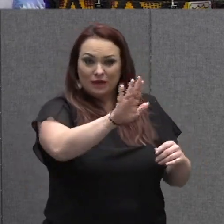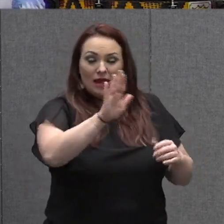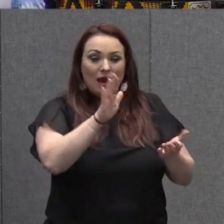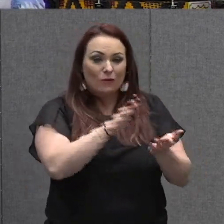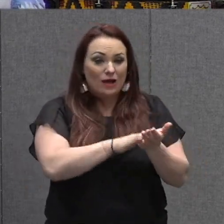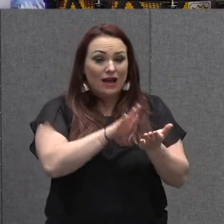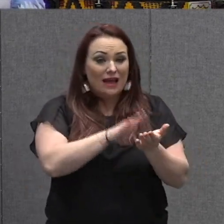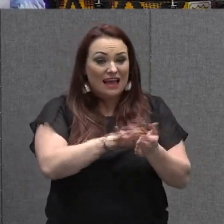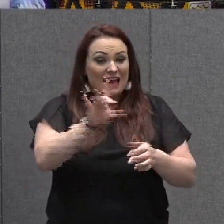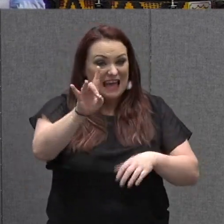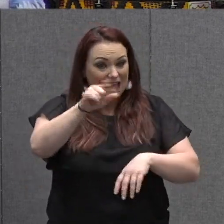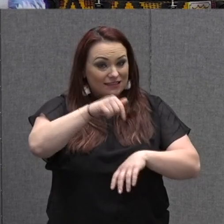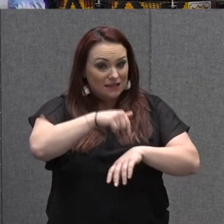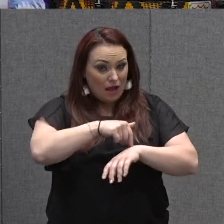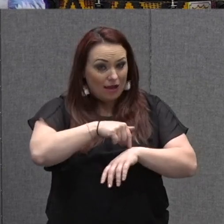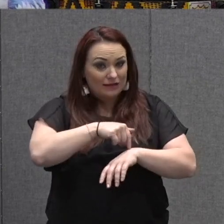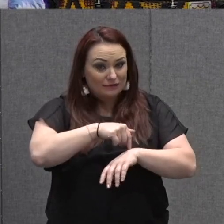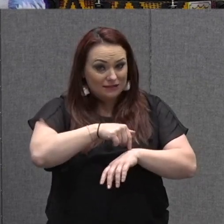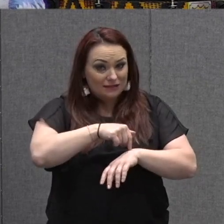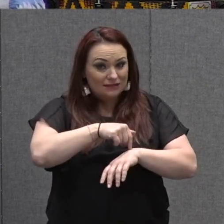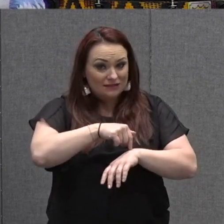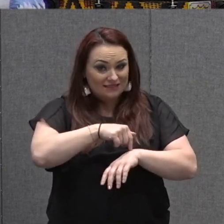them 8 times.